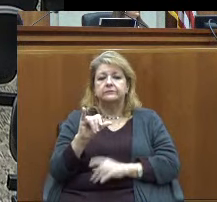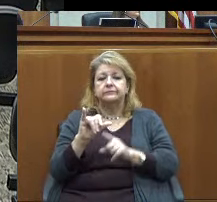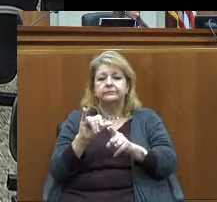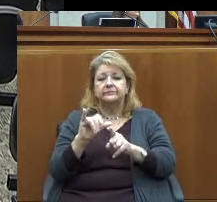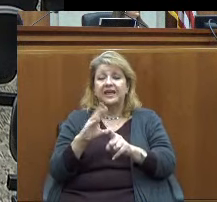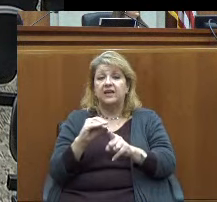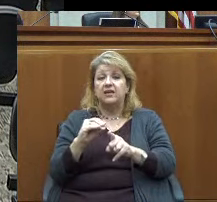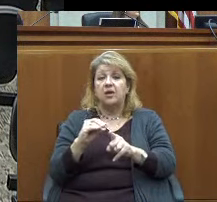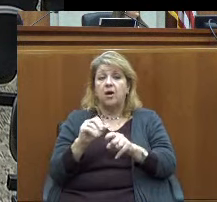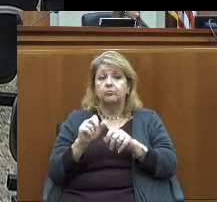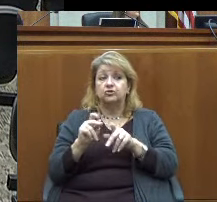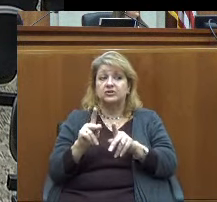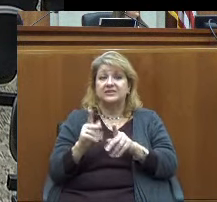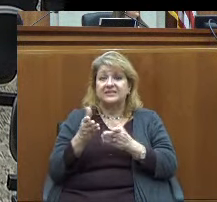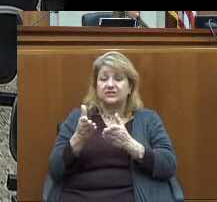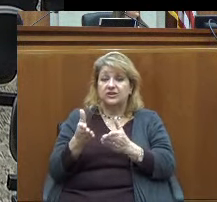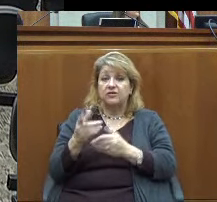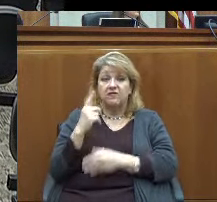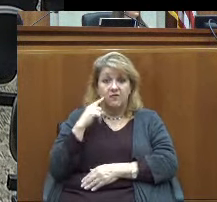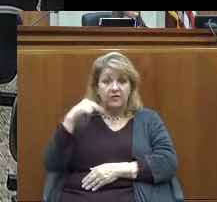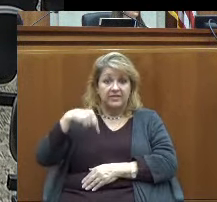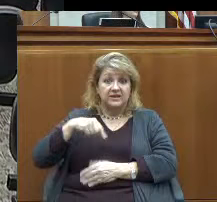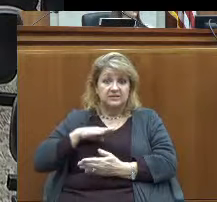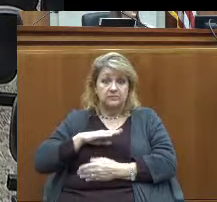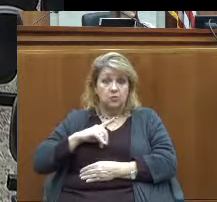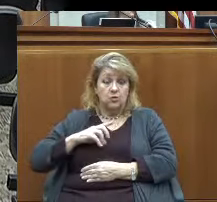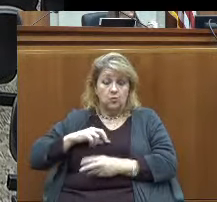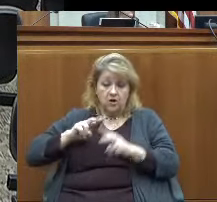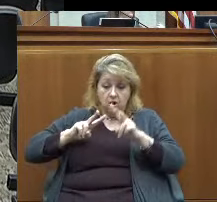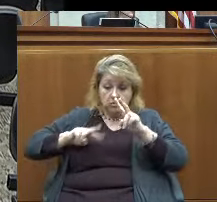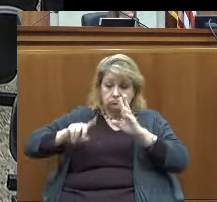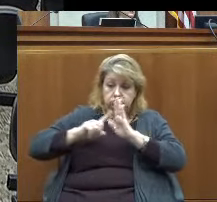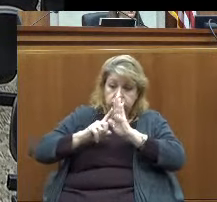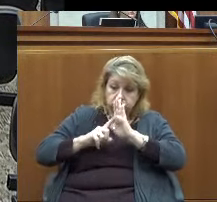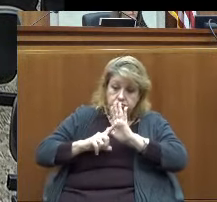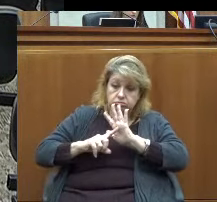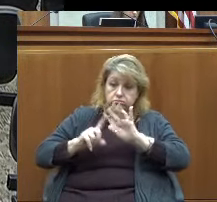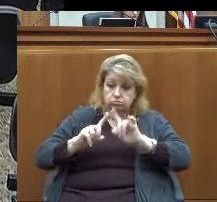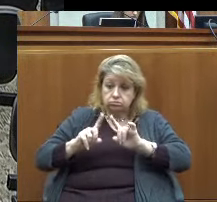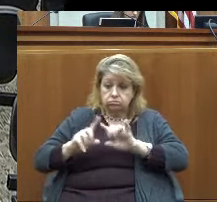board. And so we are looking at those things right now. Thank you.